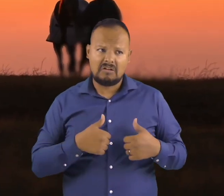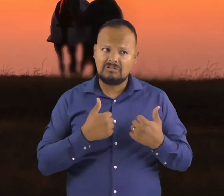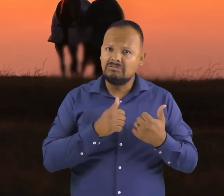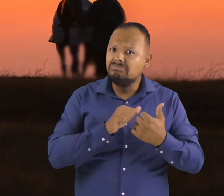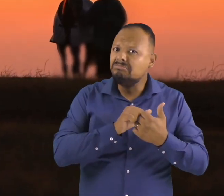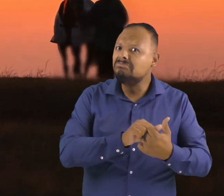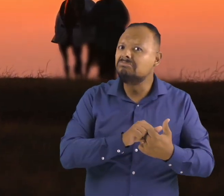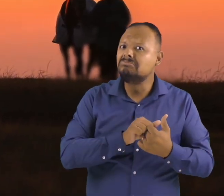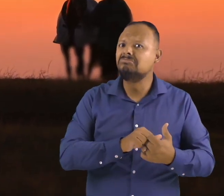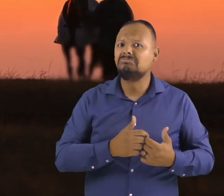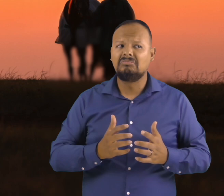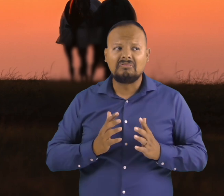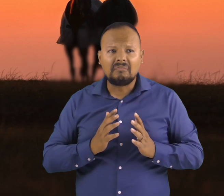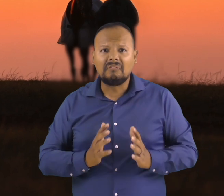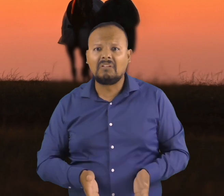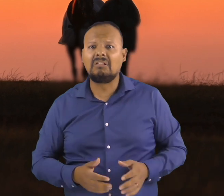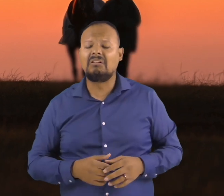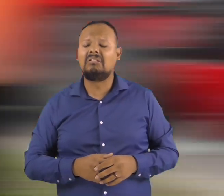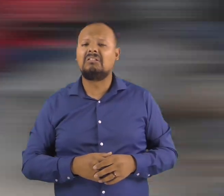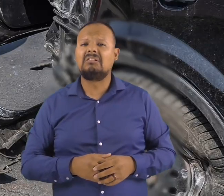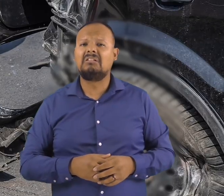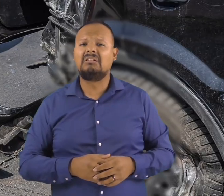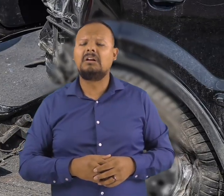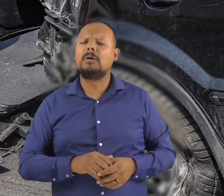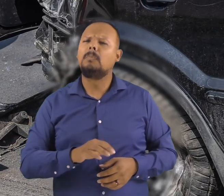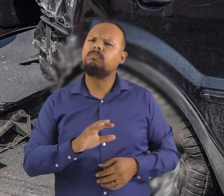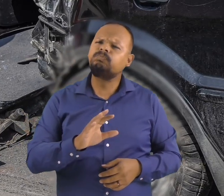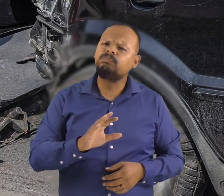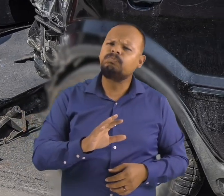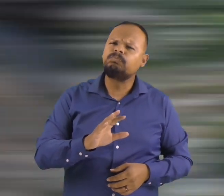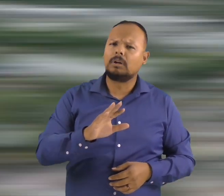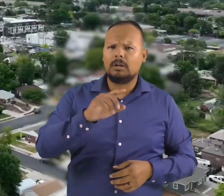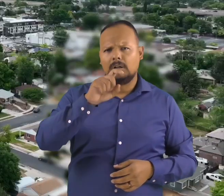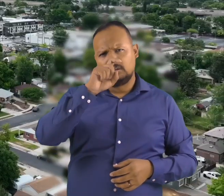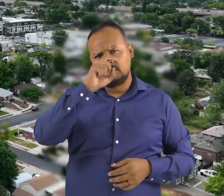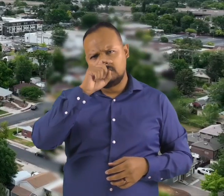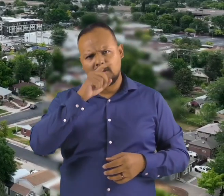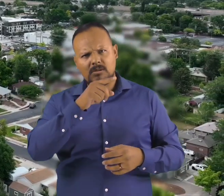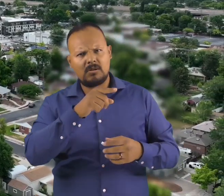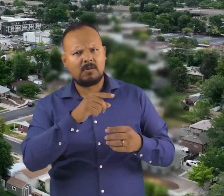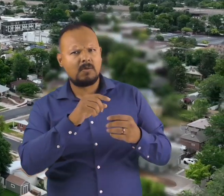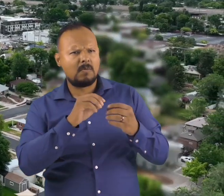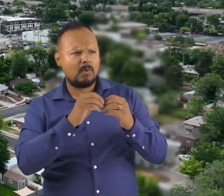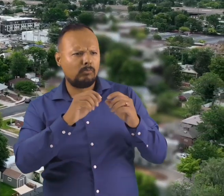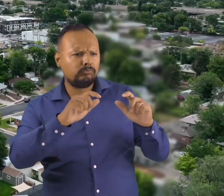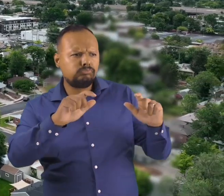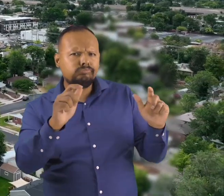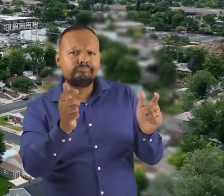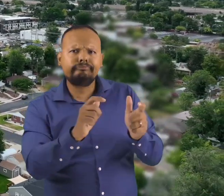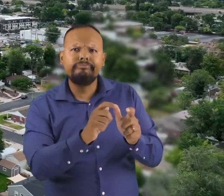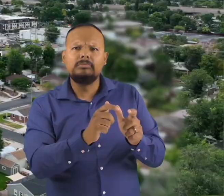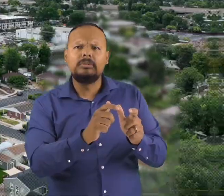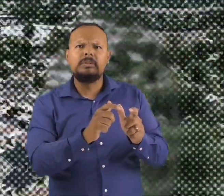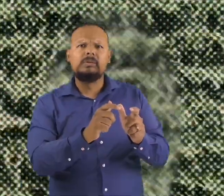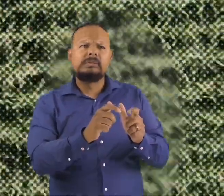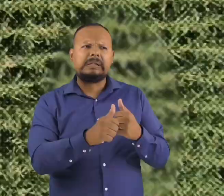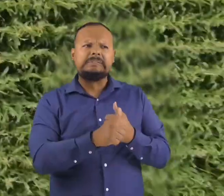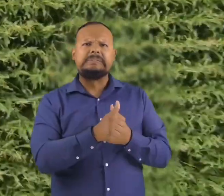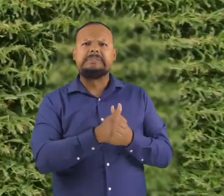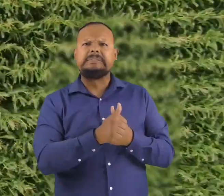hawk populations are shootings, car collisions, and human activity near their nests.